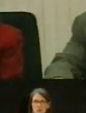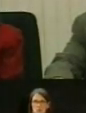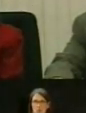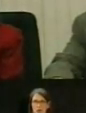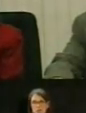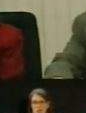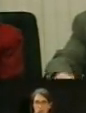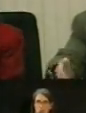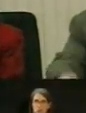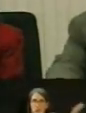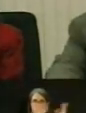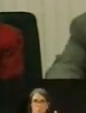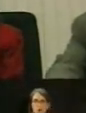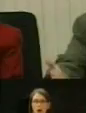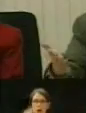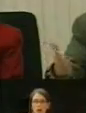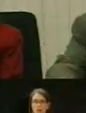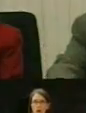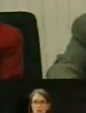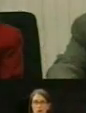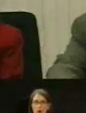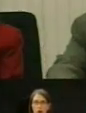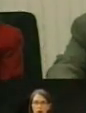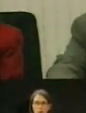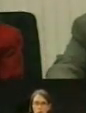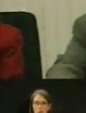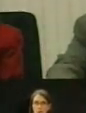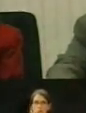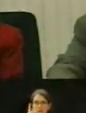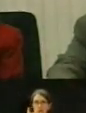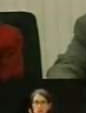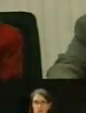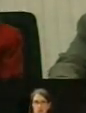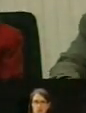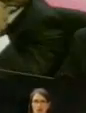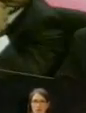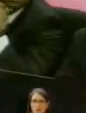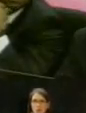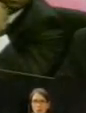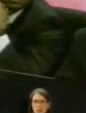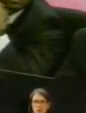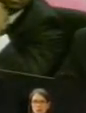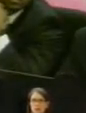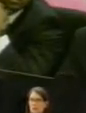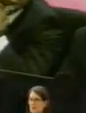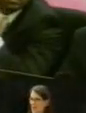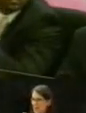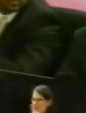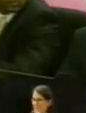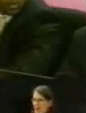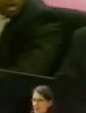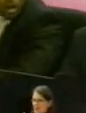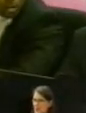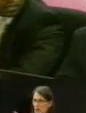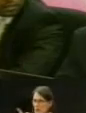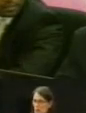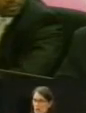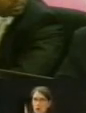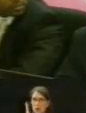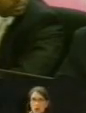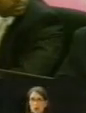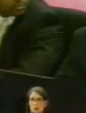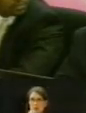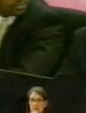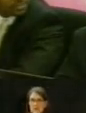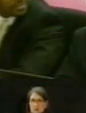Because I just don't see where we've got the authority. May I ask the law director a question? Would not a consent agreement agreed upon before a